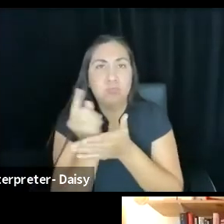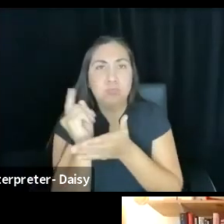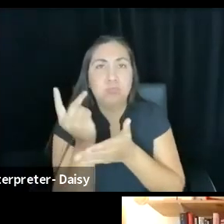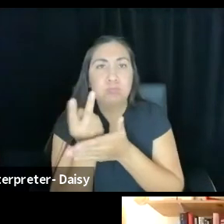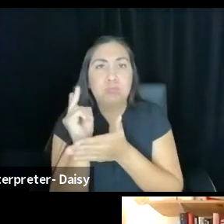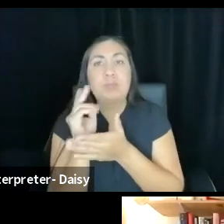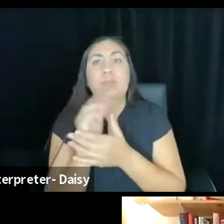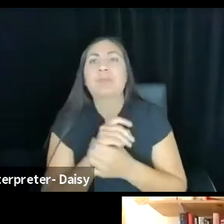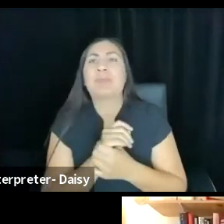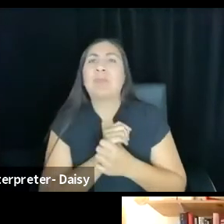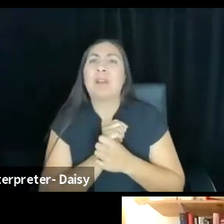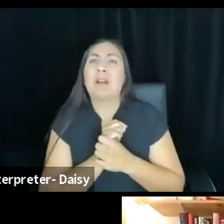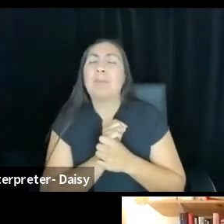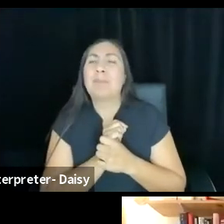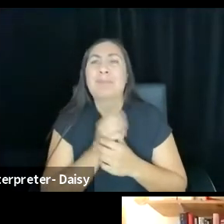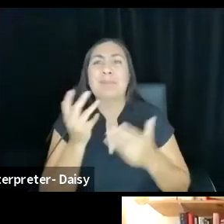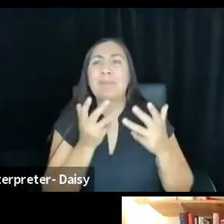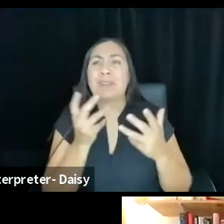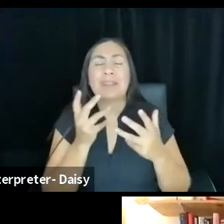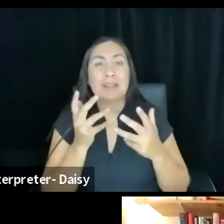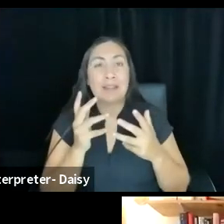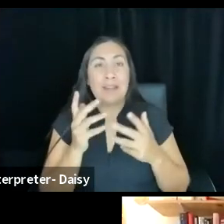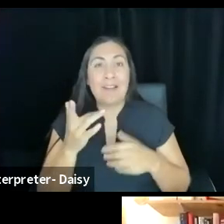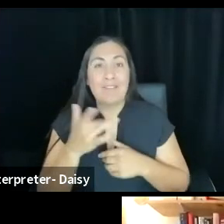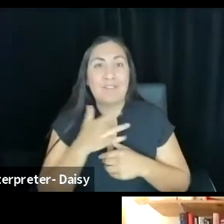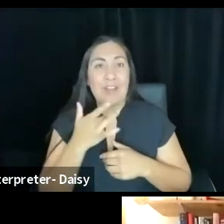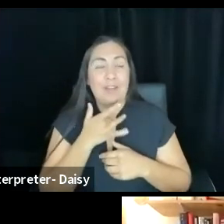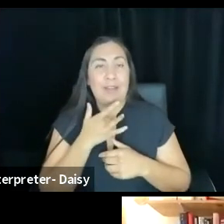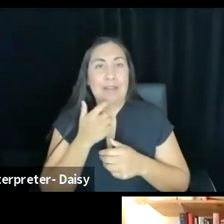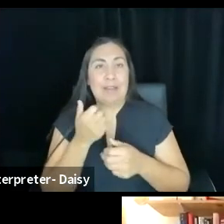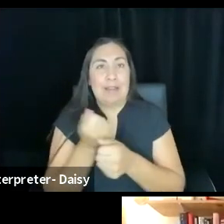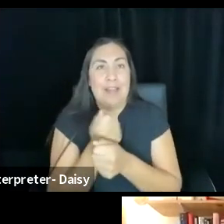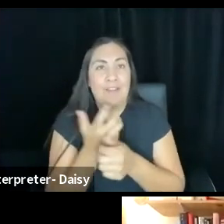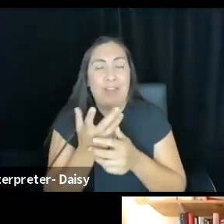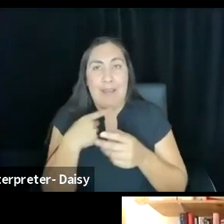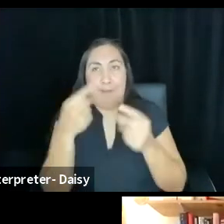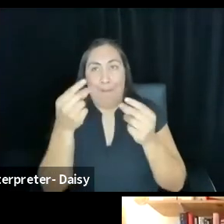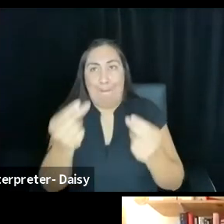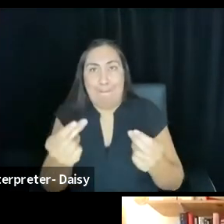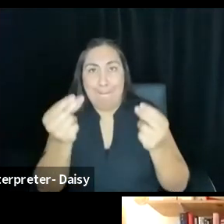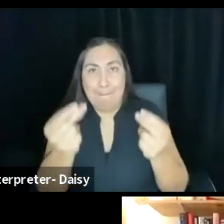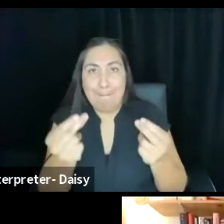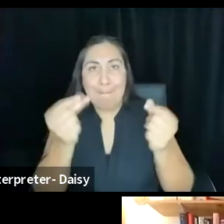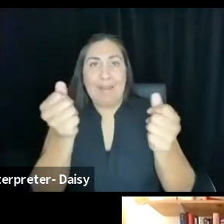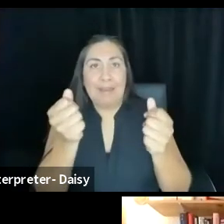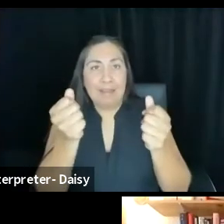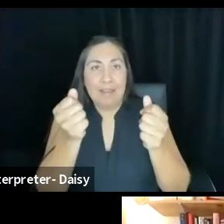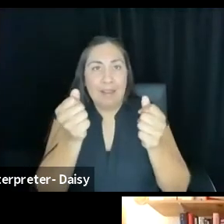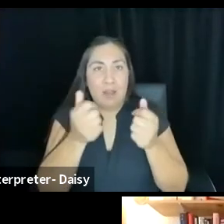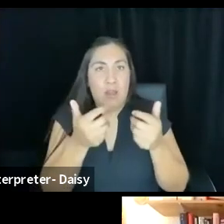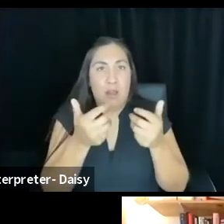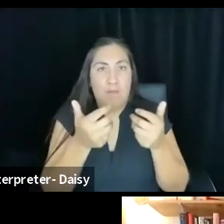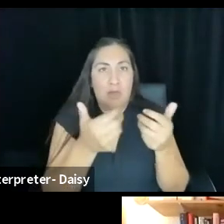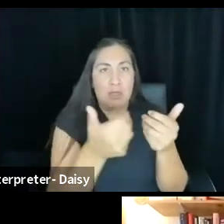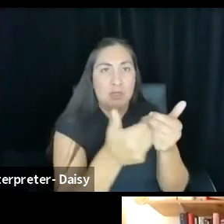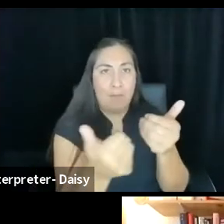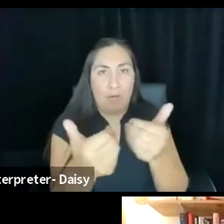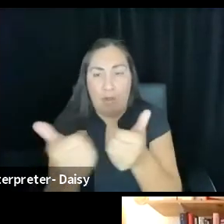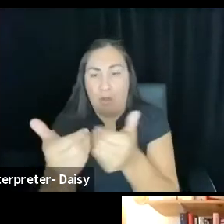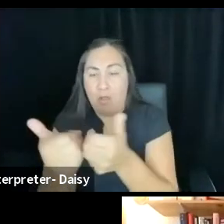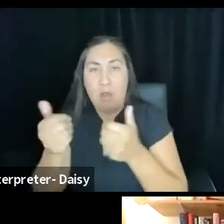the state of compartmentalization. I went immediately into separating out emotions